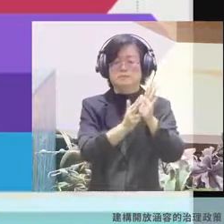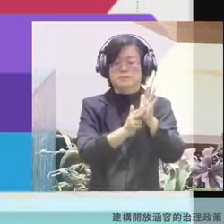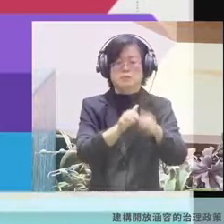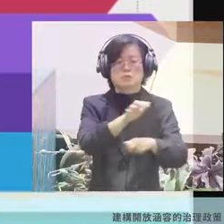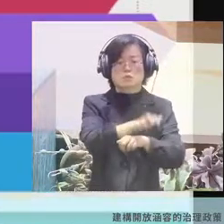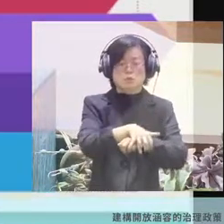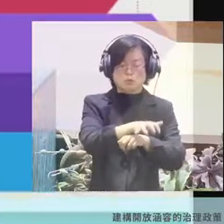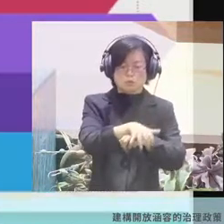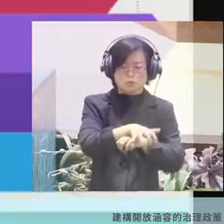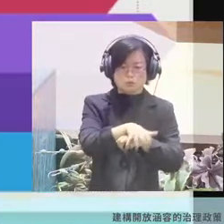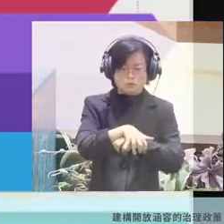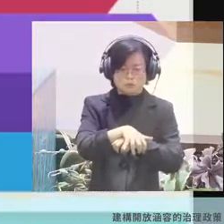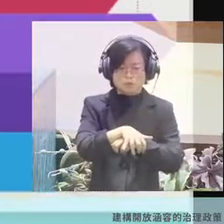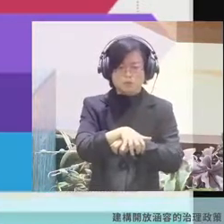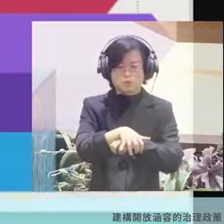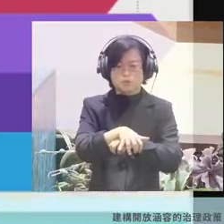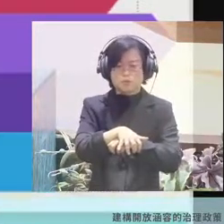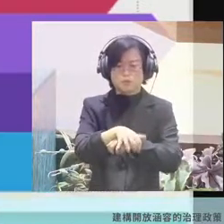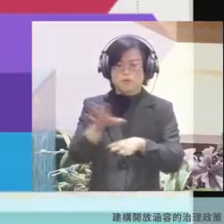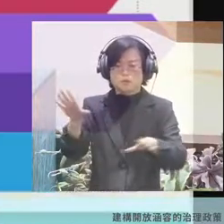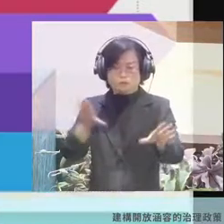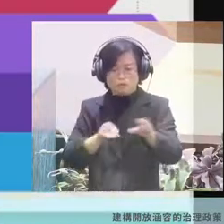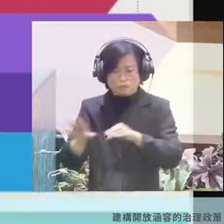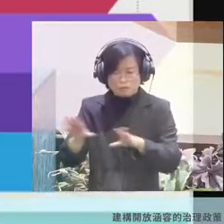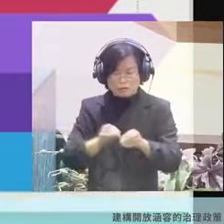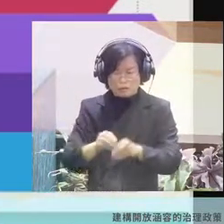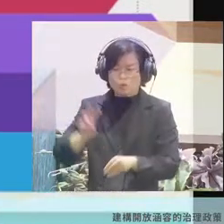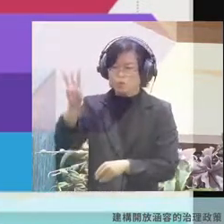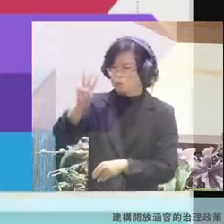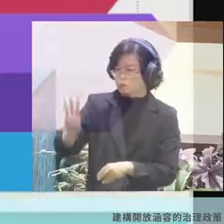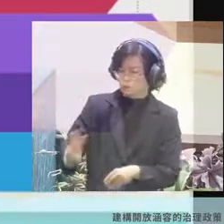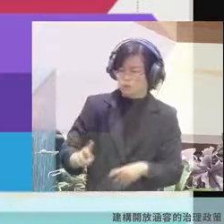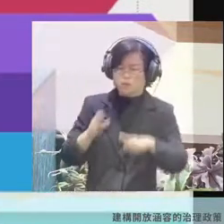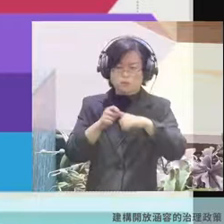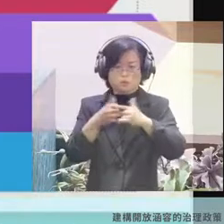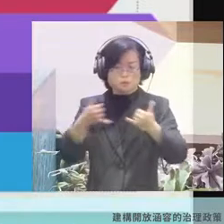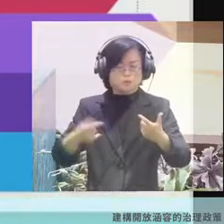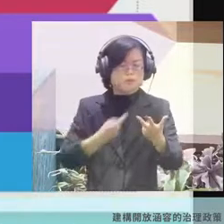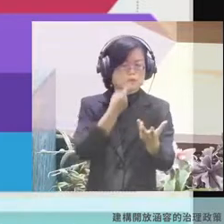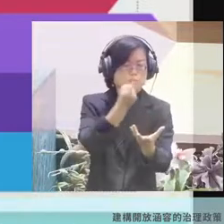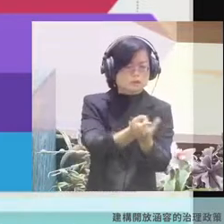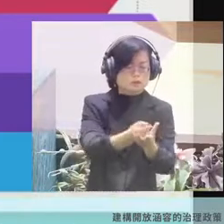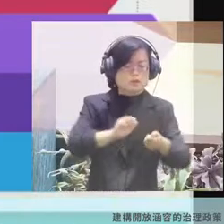citizen engagement, digital governance, revenue and taxation, fiscal transparency,